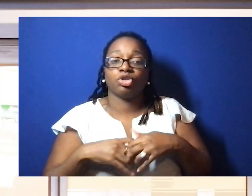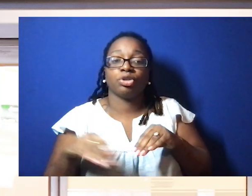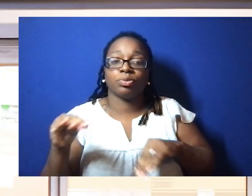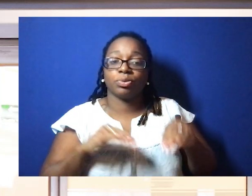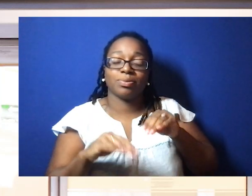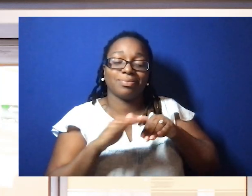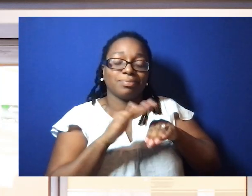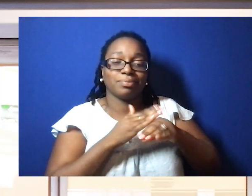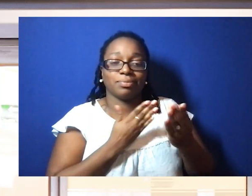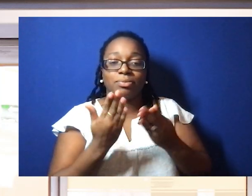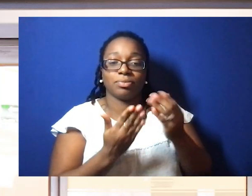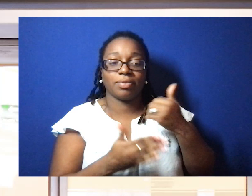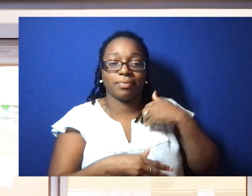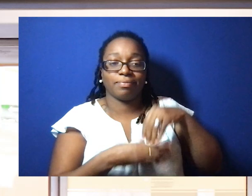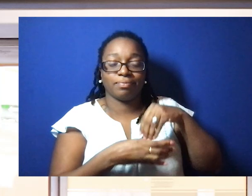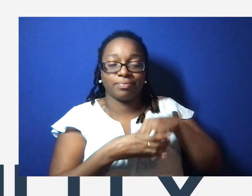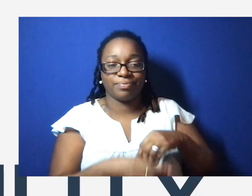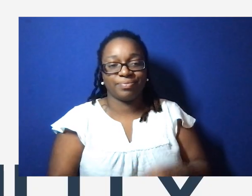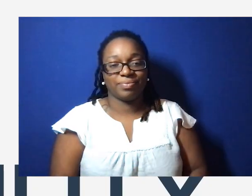to access the services inside.